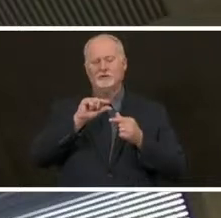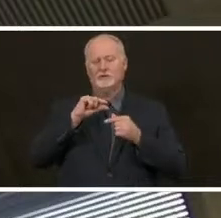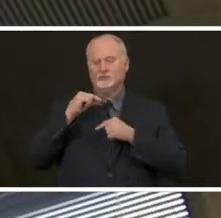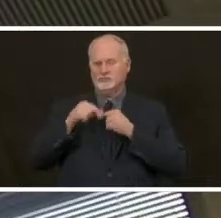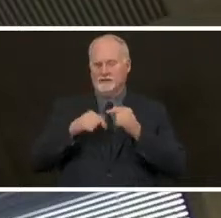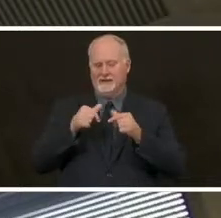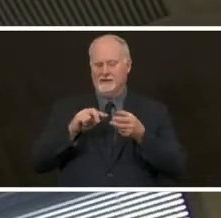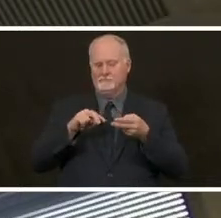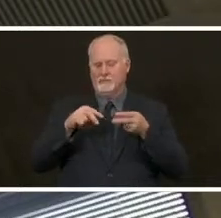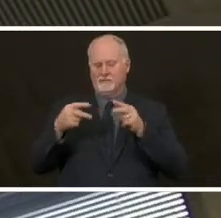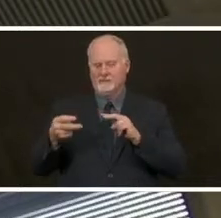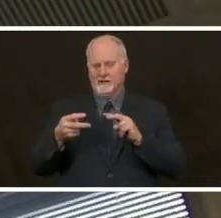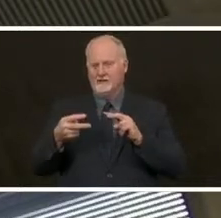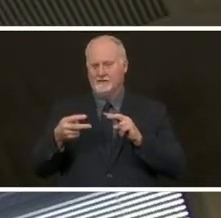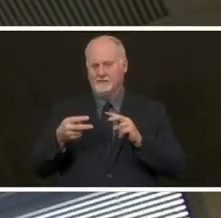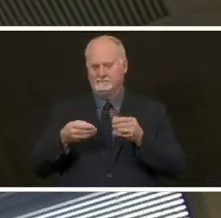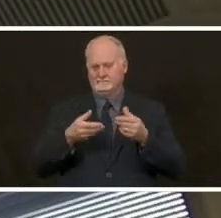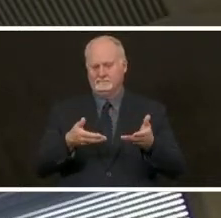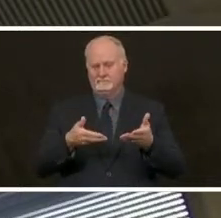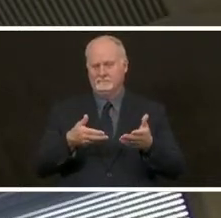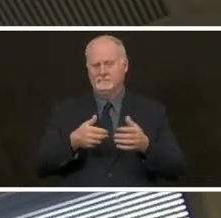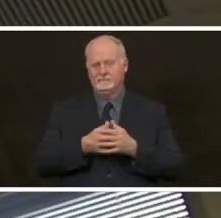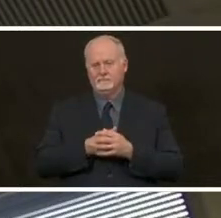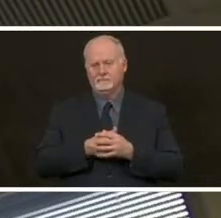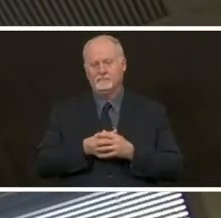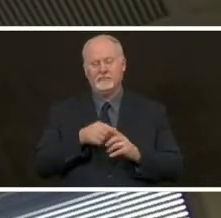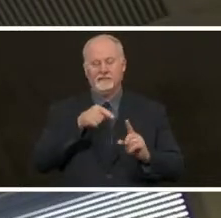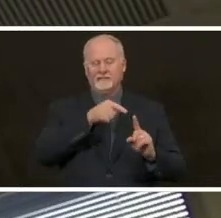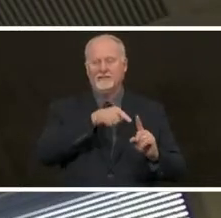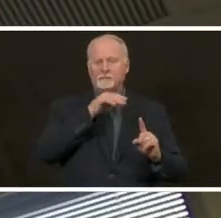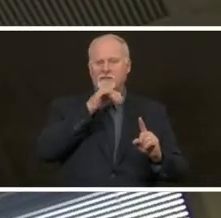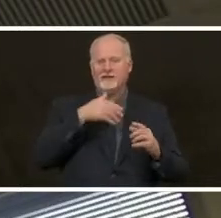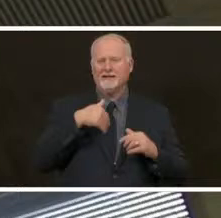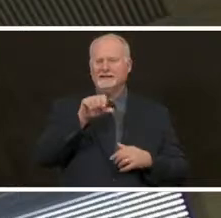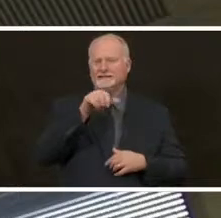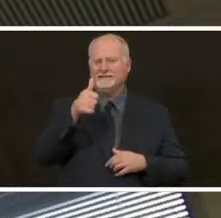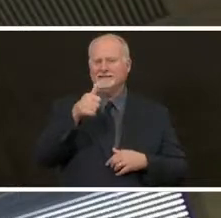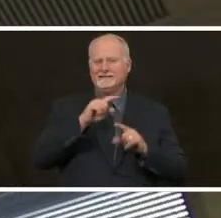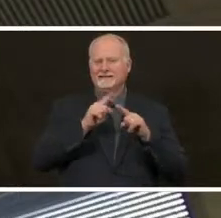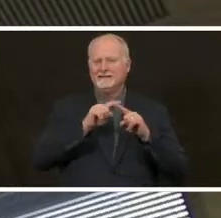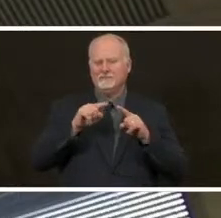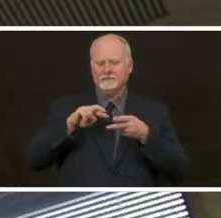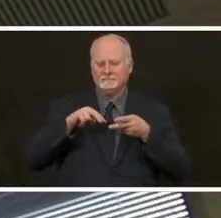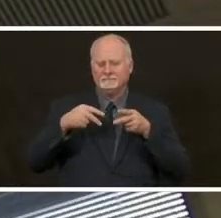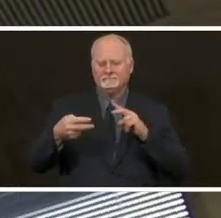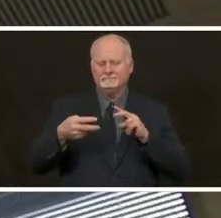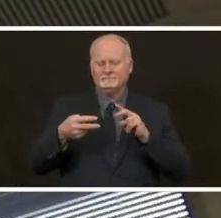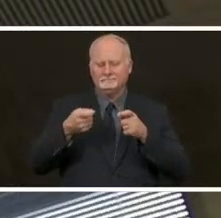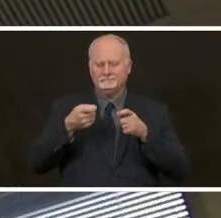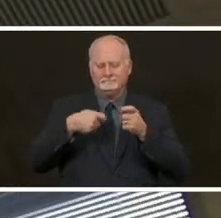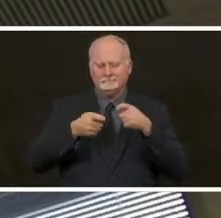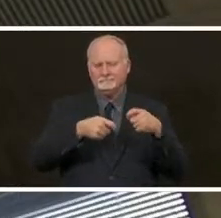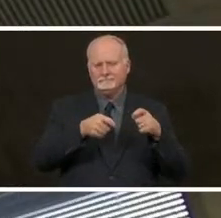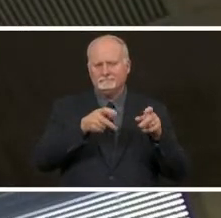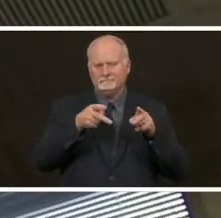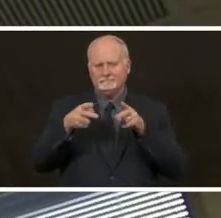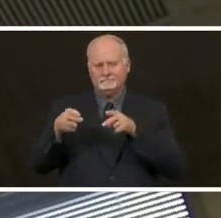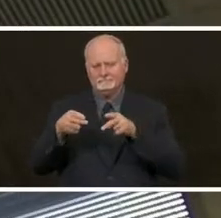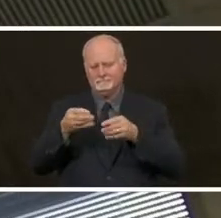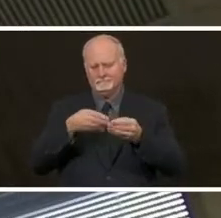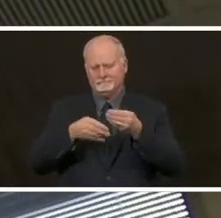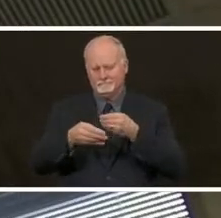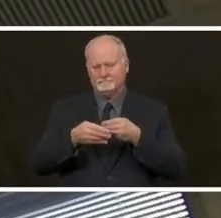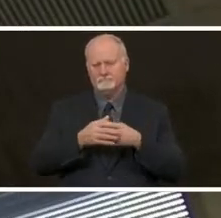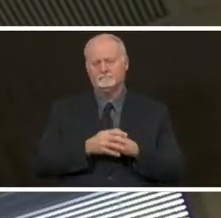in a mammal. The donor pig had 10 genetic modifications, including the knockout of 4 pig genes and the addition of